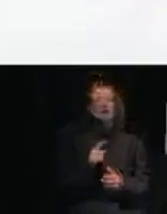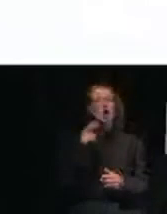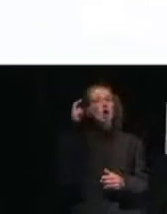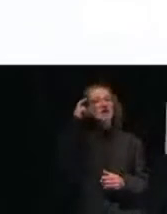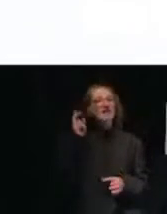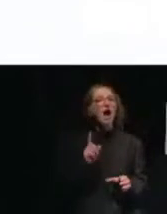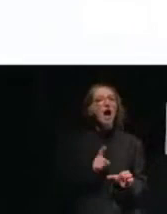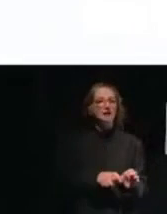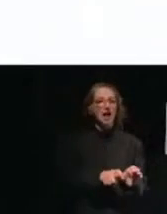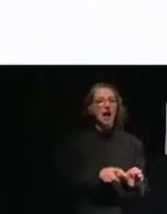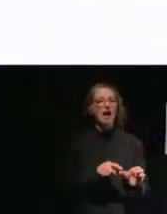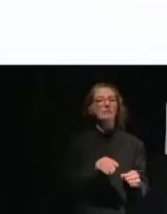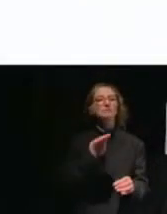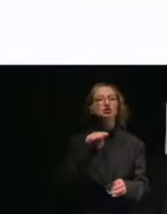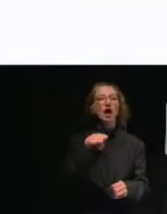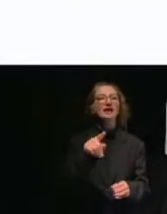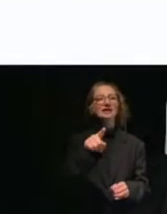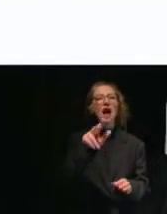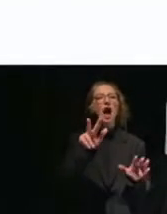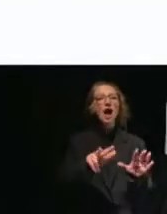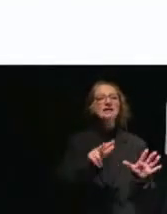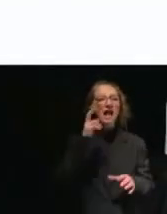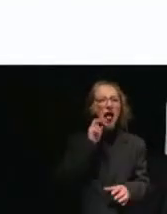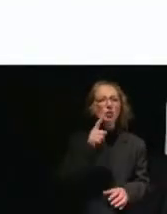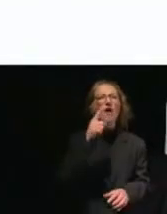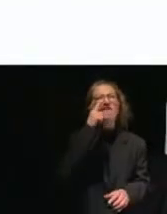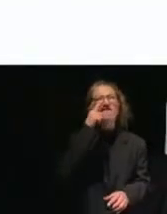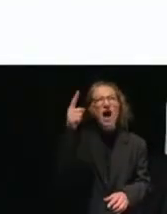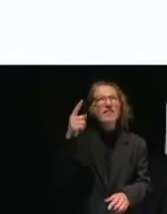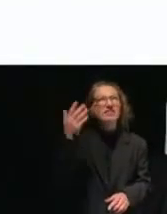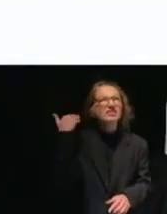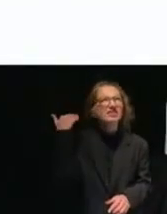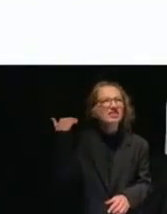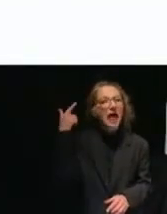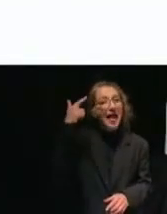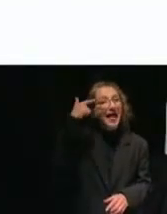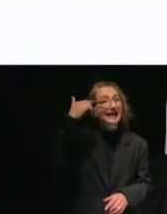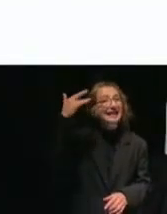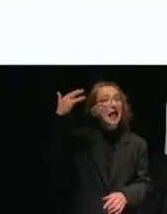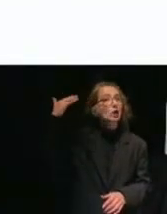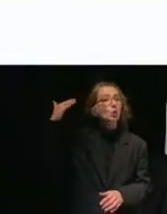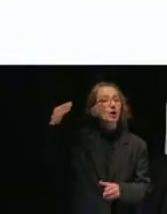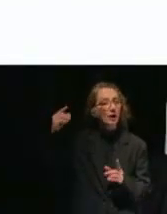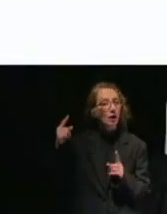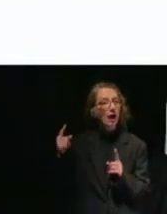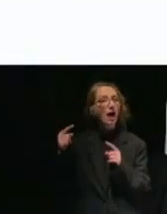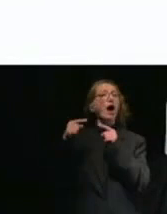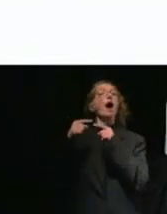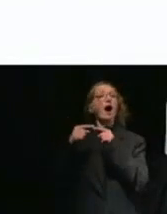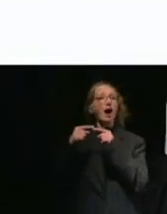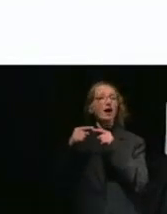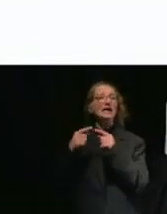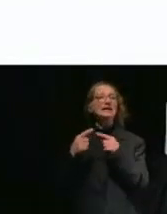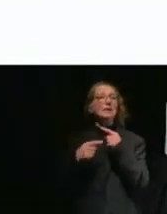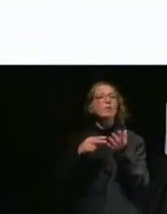18 and 25? So we always chose a political as well as a cultural slash personal